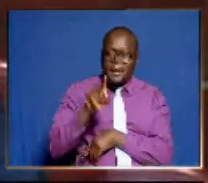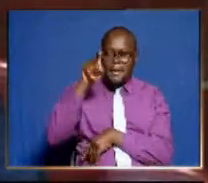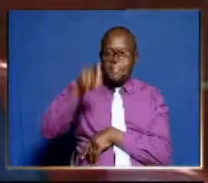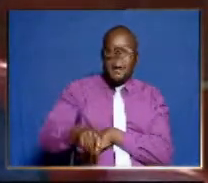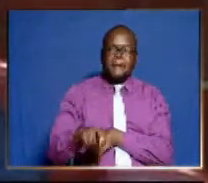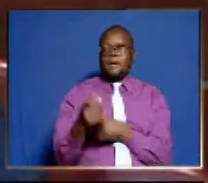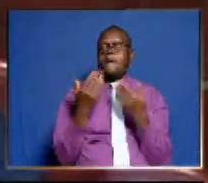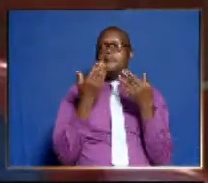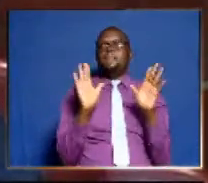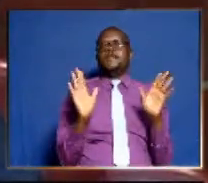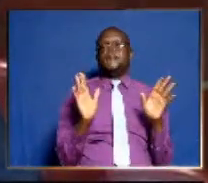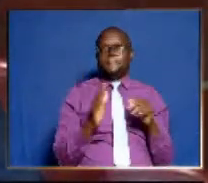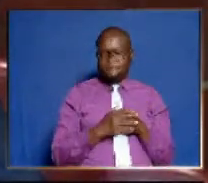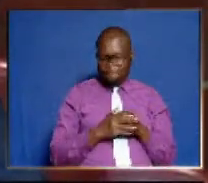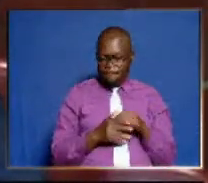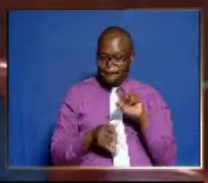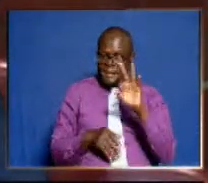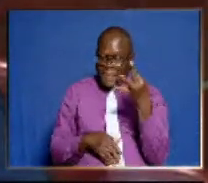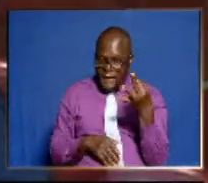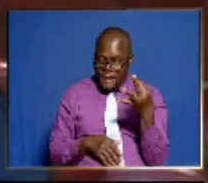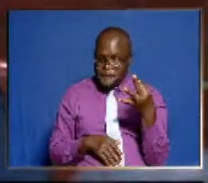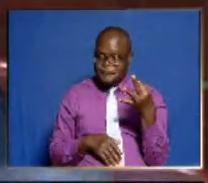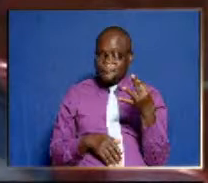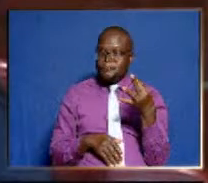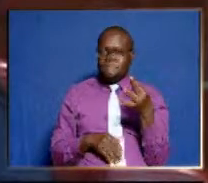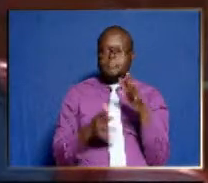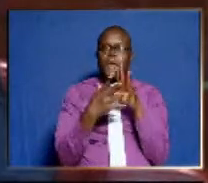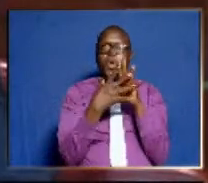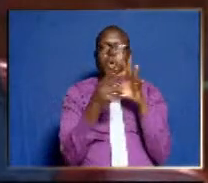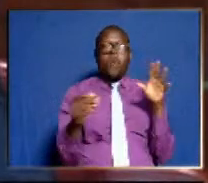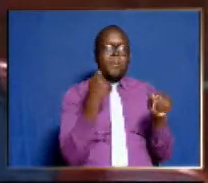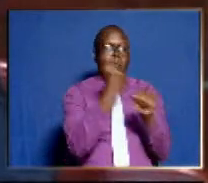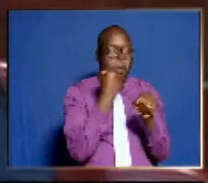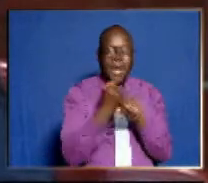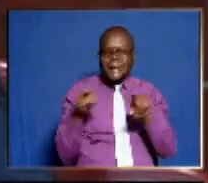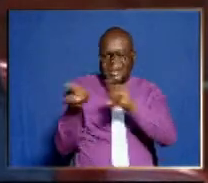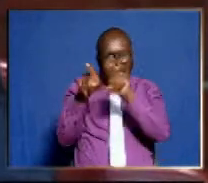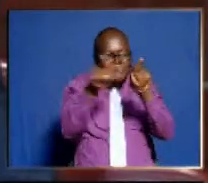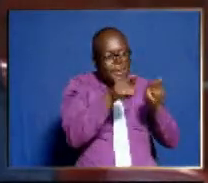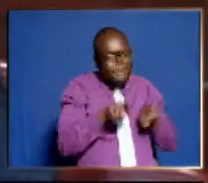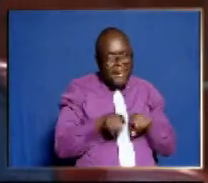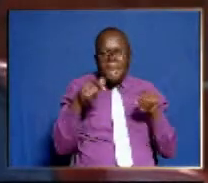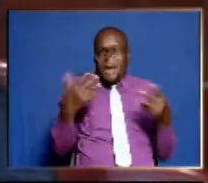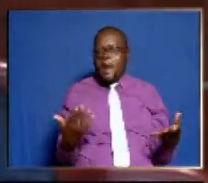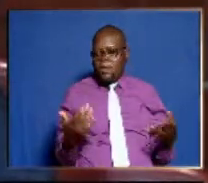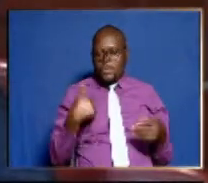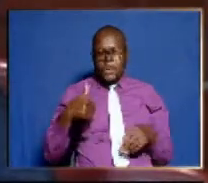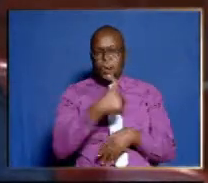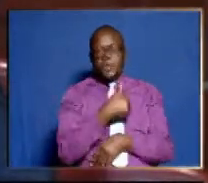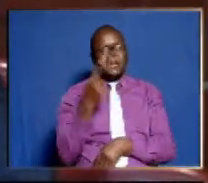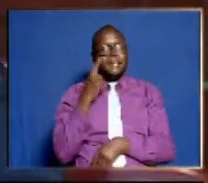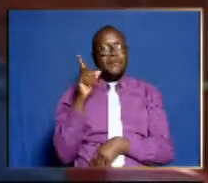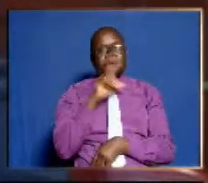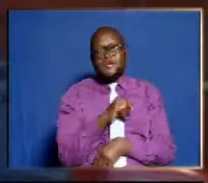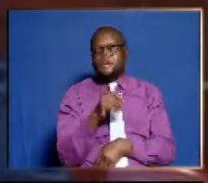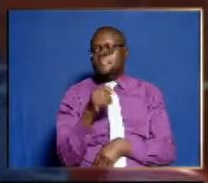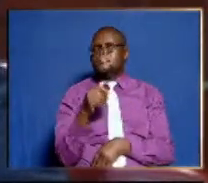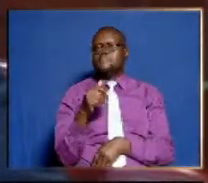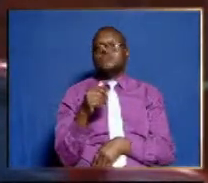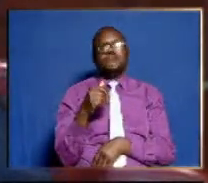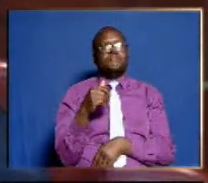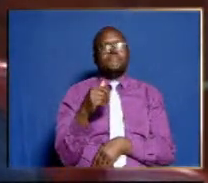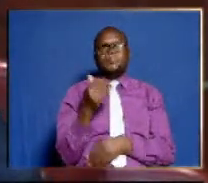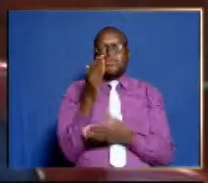be concluded. Mr. Speaker, the third one is on duplication of functions. We observe that there is overlap of functions